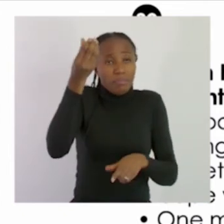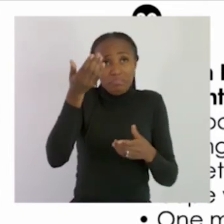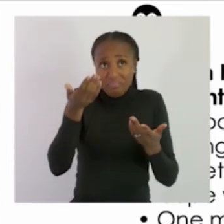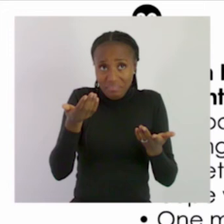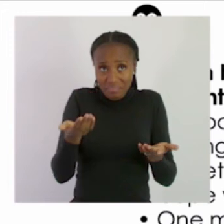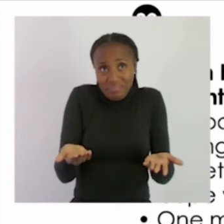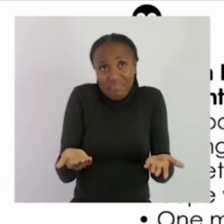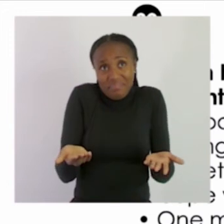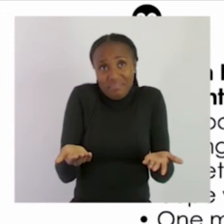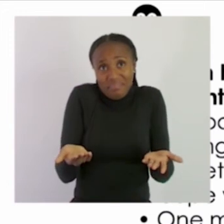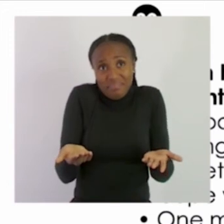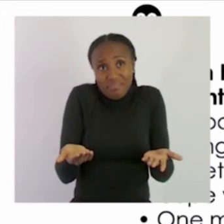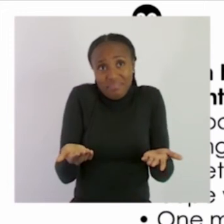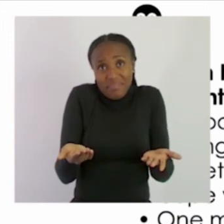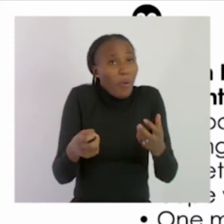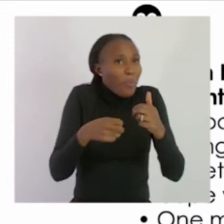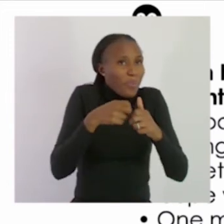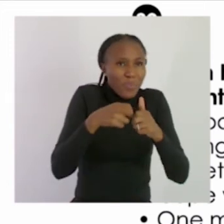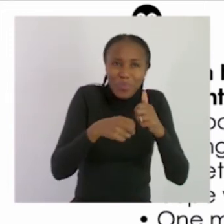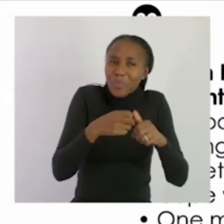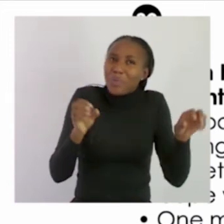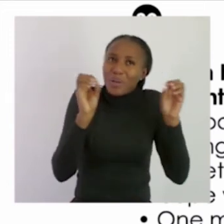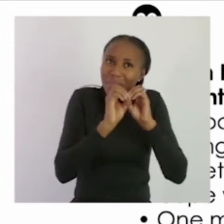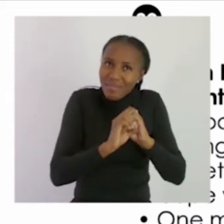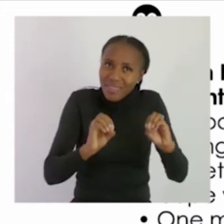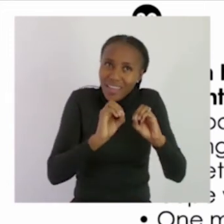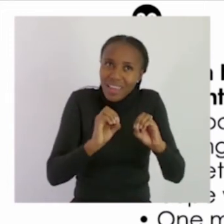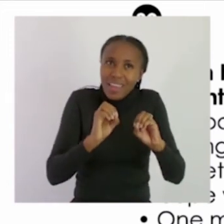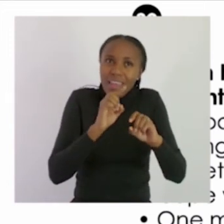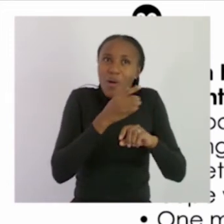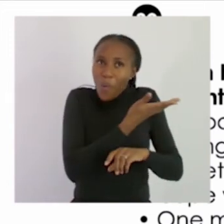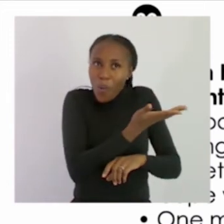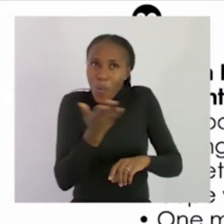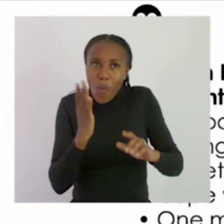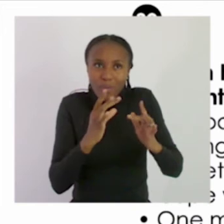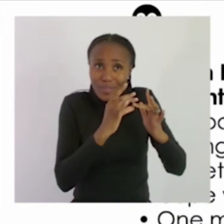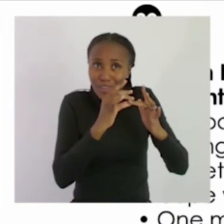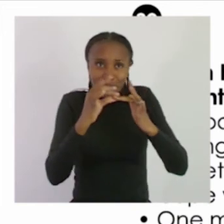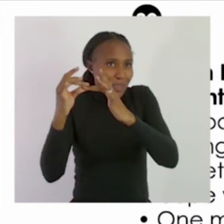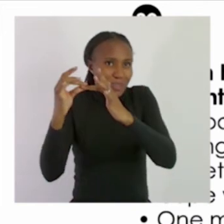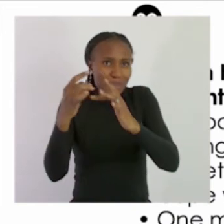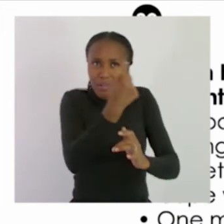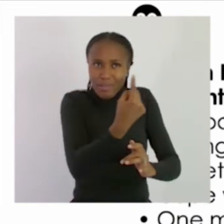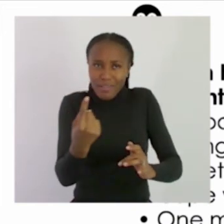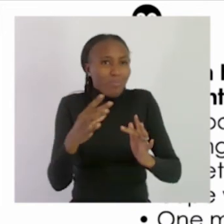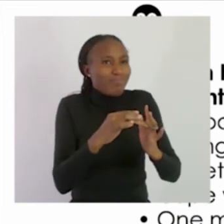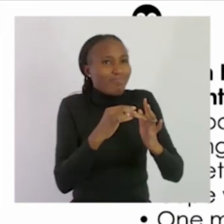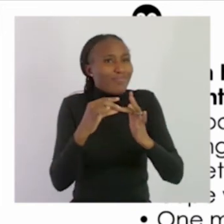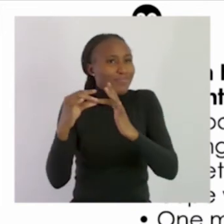sharing the same age. It's just because everybody is unique in his or her own way. We